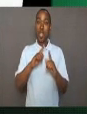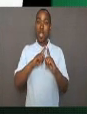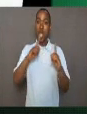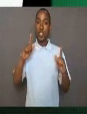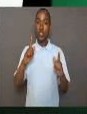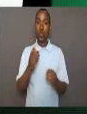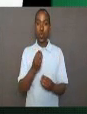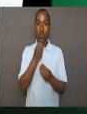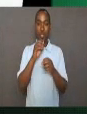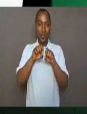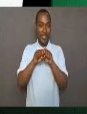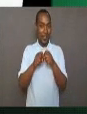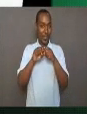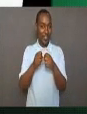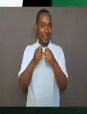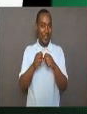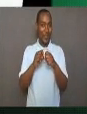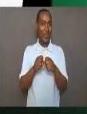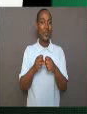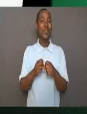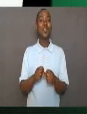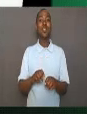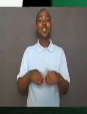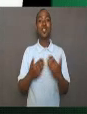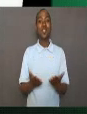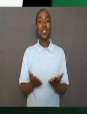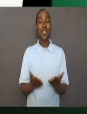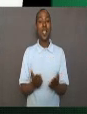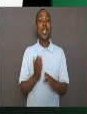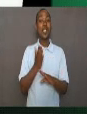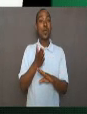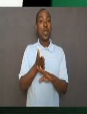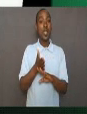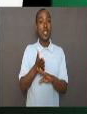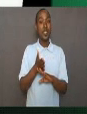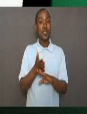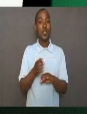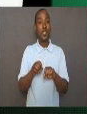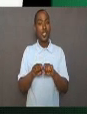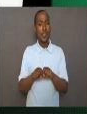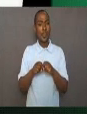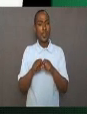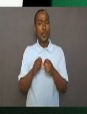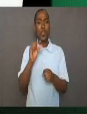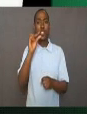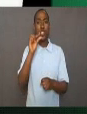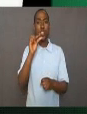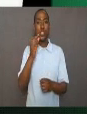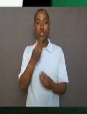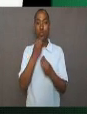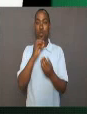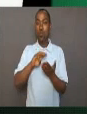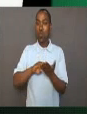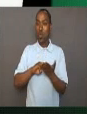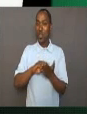insoluble food particles until they are broken down into small food